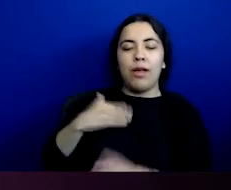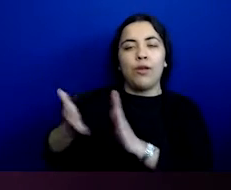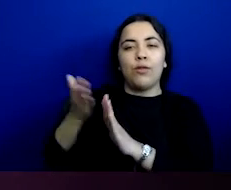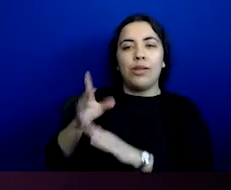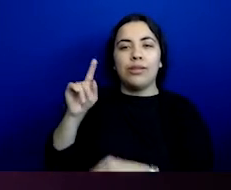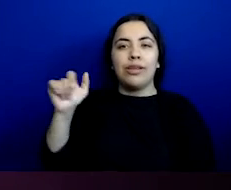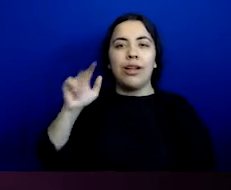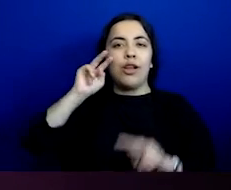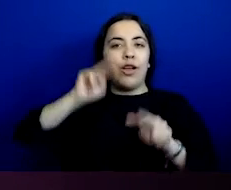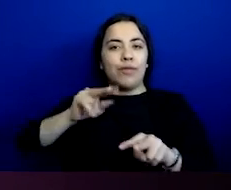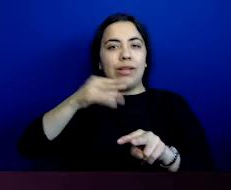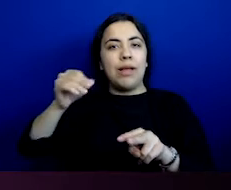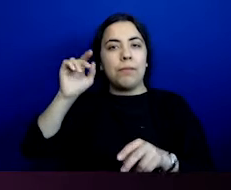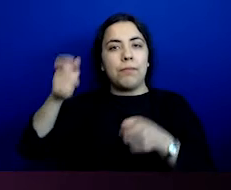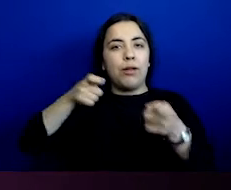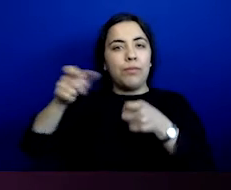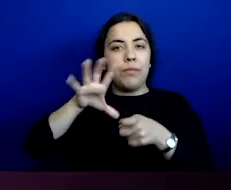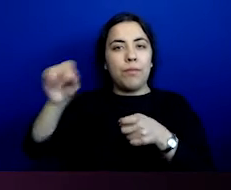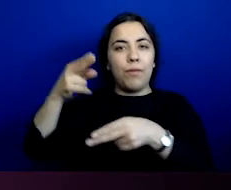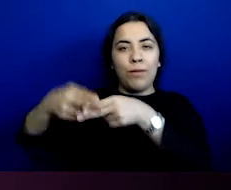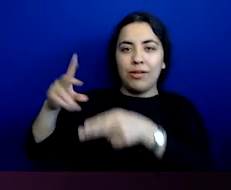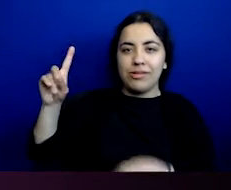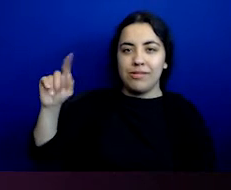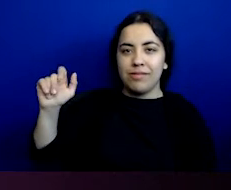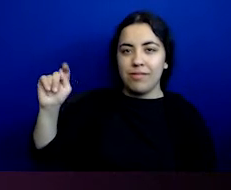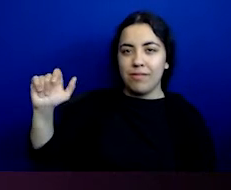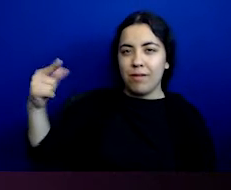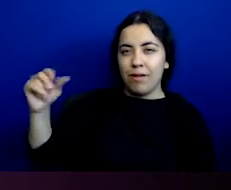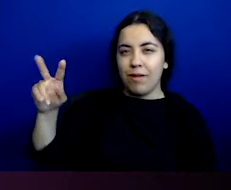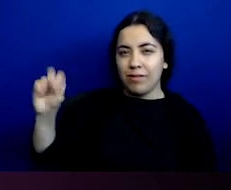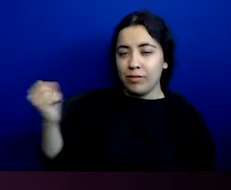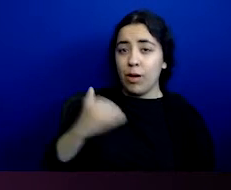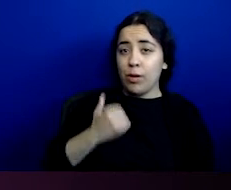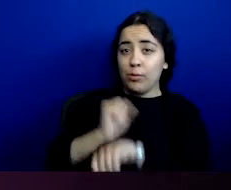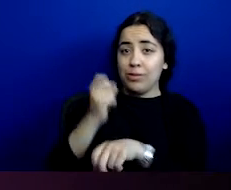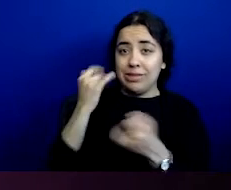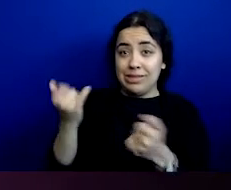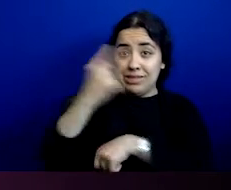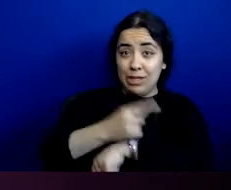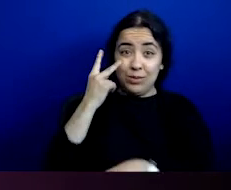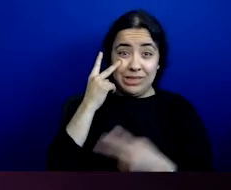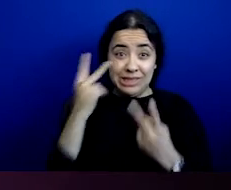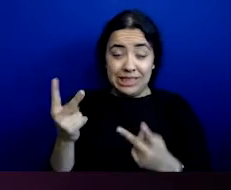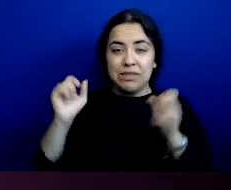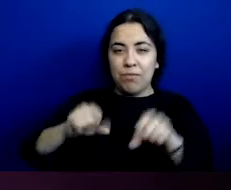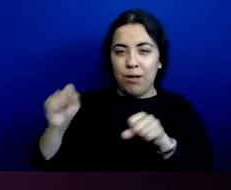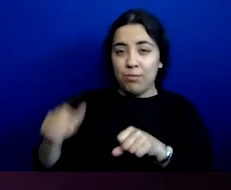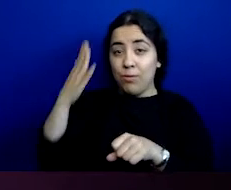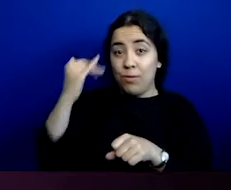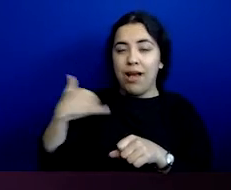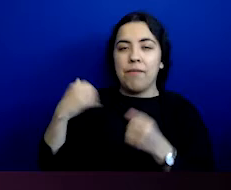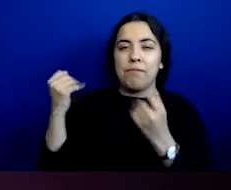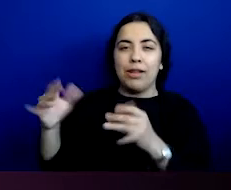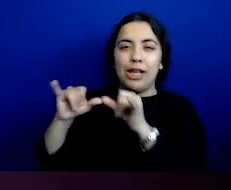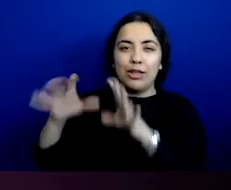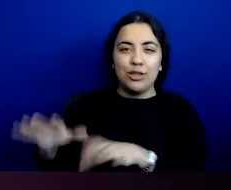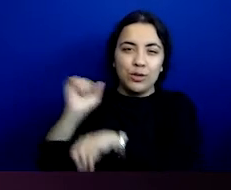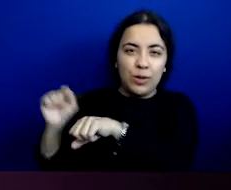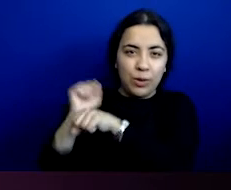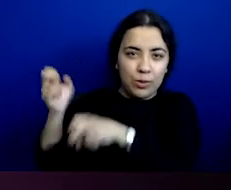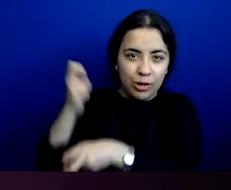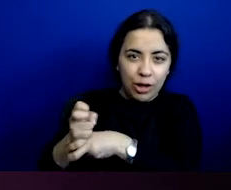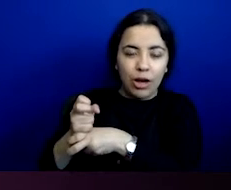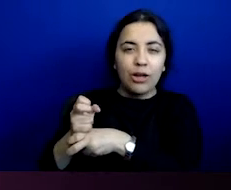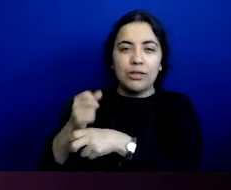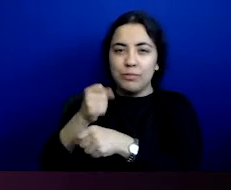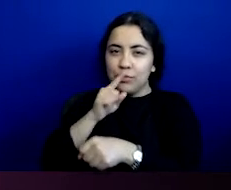data governance and management company called Govs, and a lot of the work that you see here today is only made possible by a lot of our engineers who have worked hard to make sure